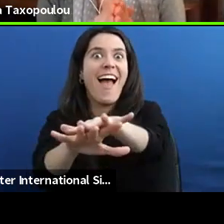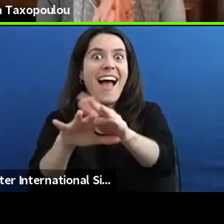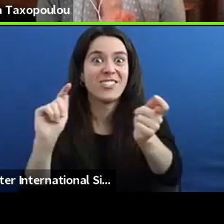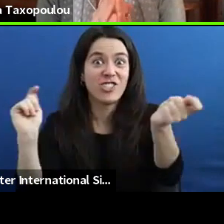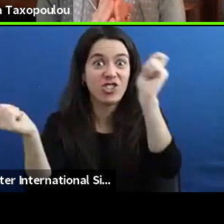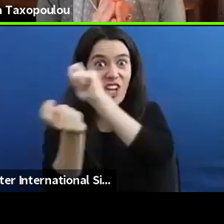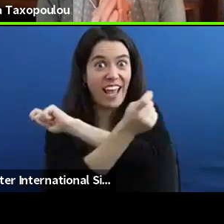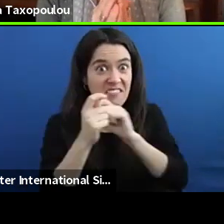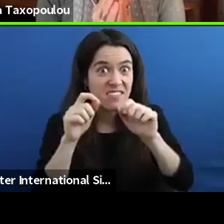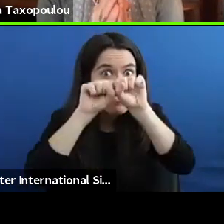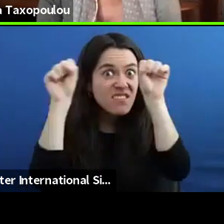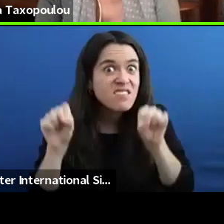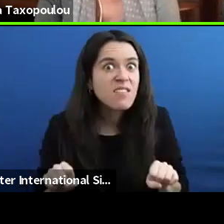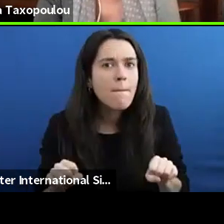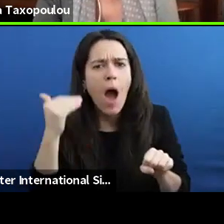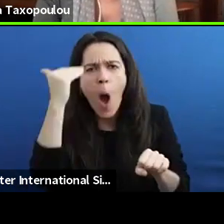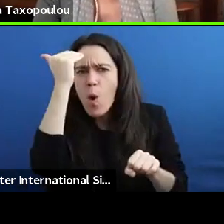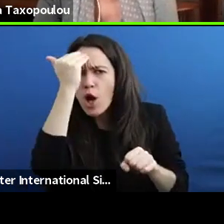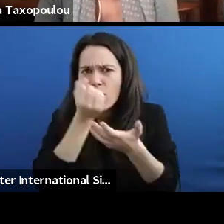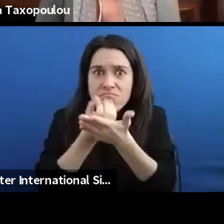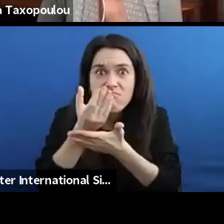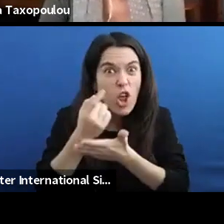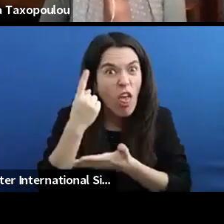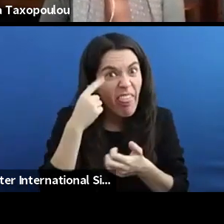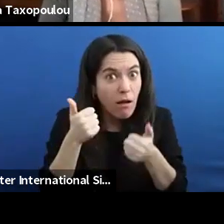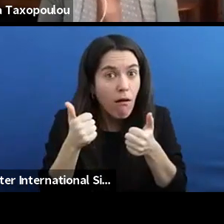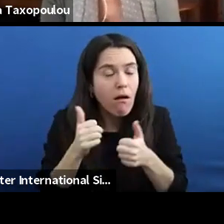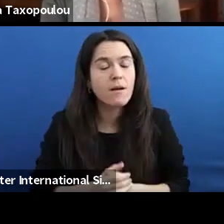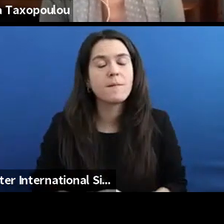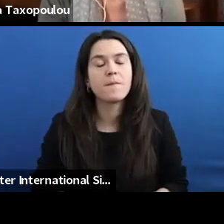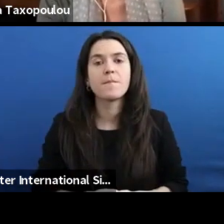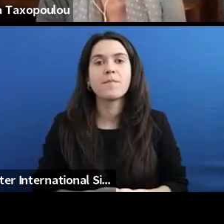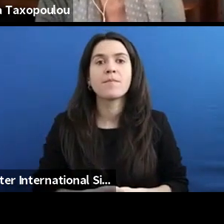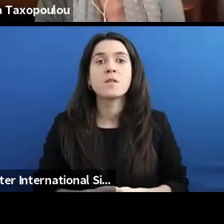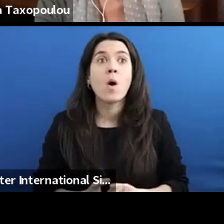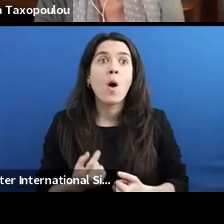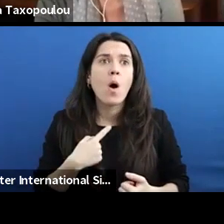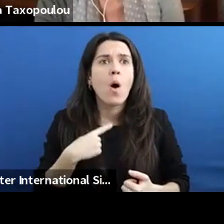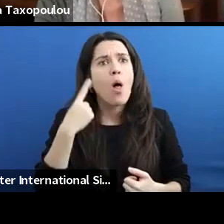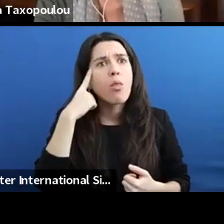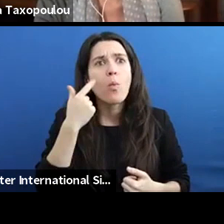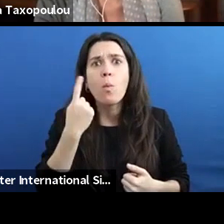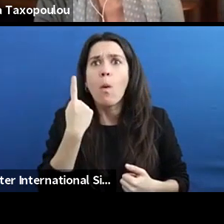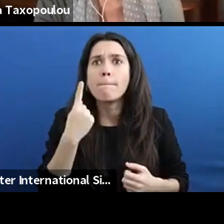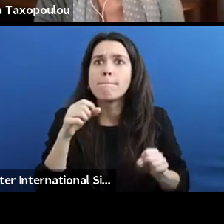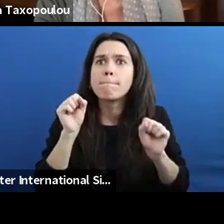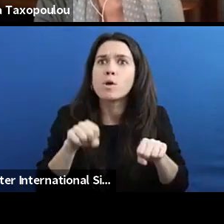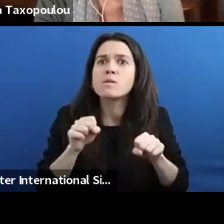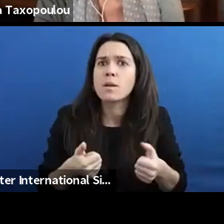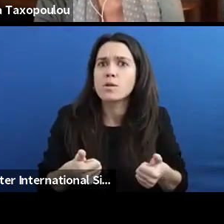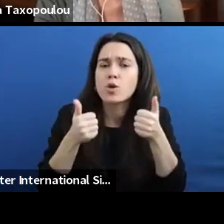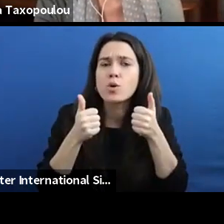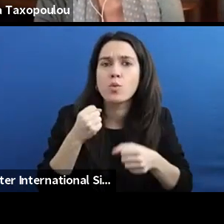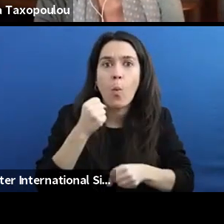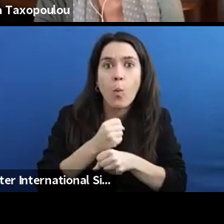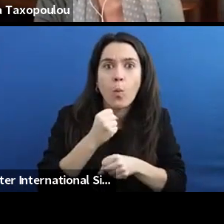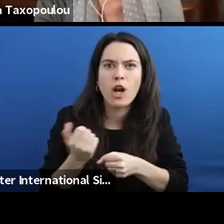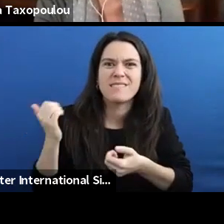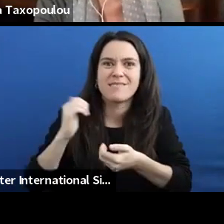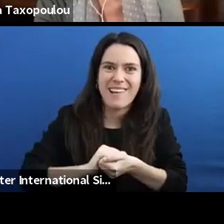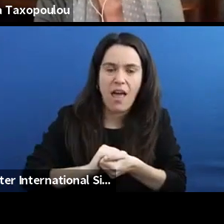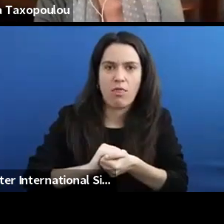change, awareness? I think it's one possibility to work together. So I